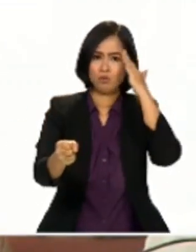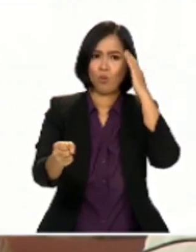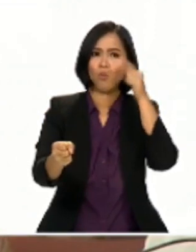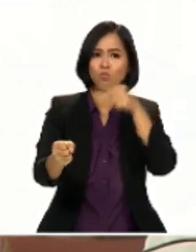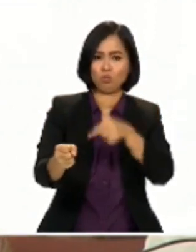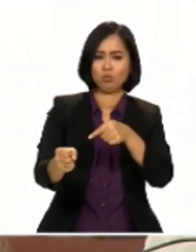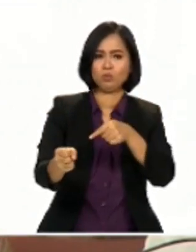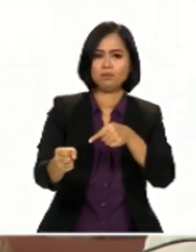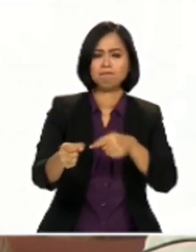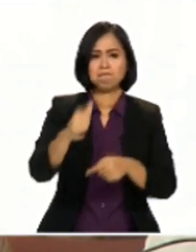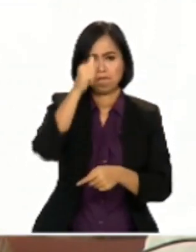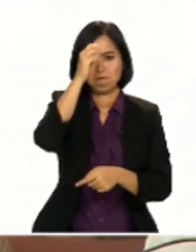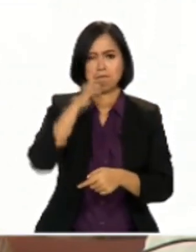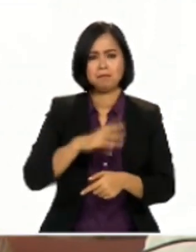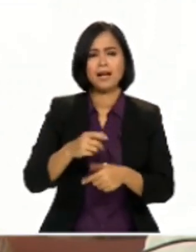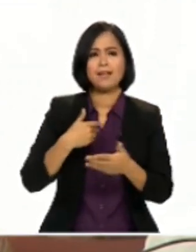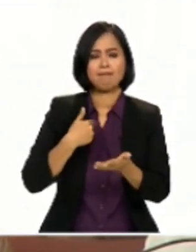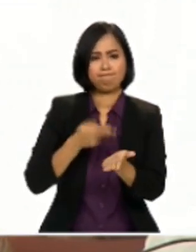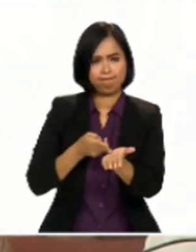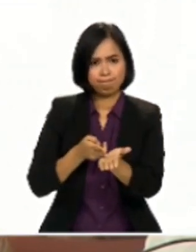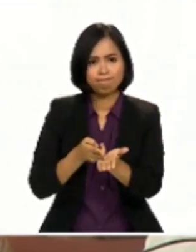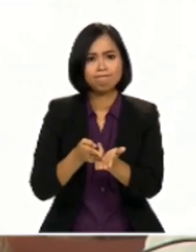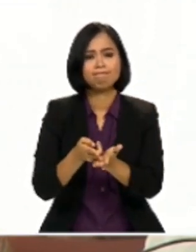is a man of integrity,